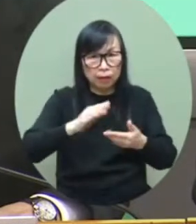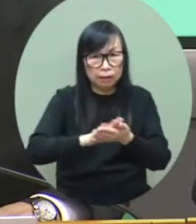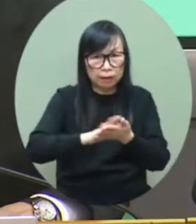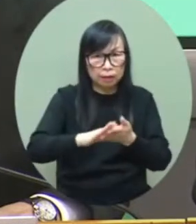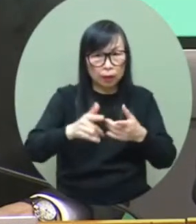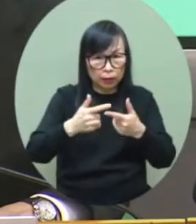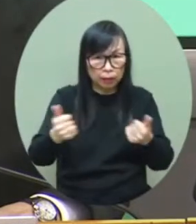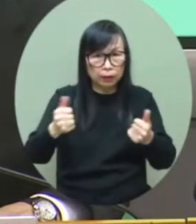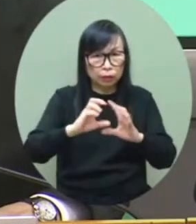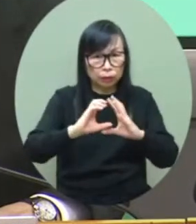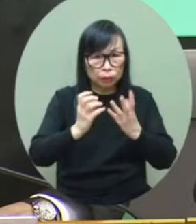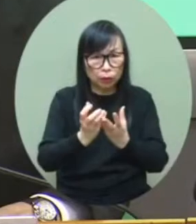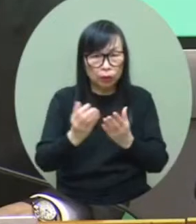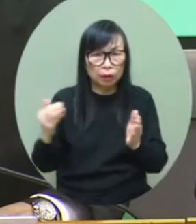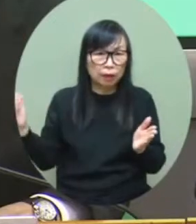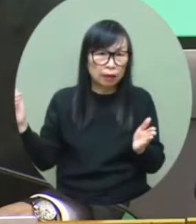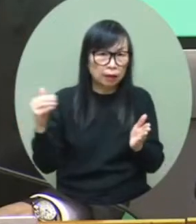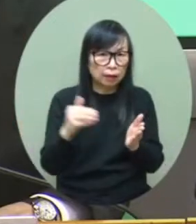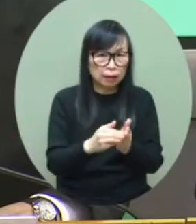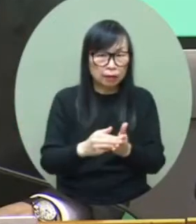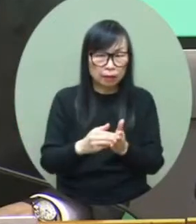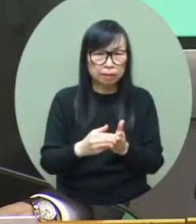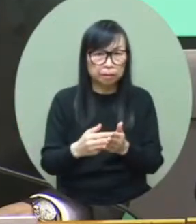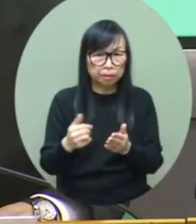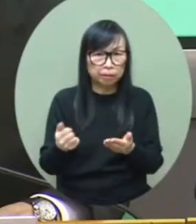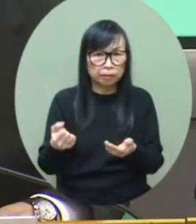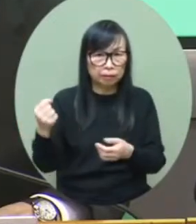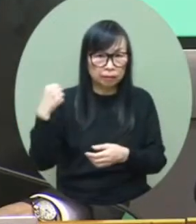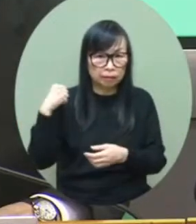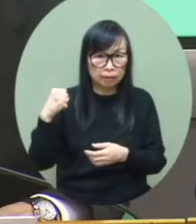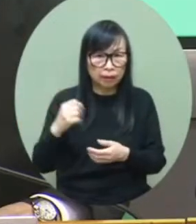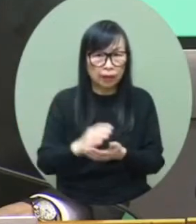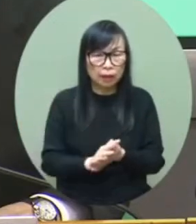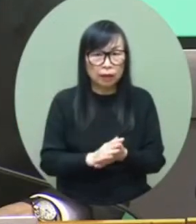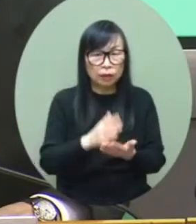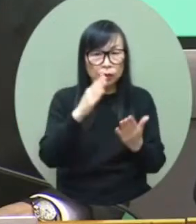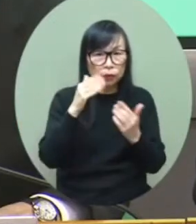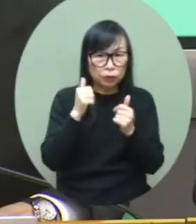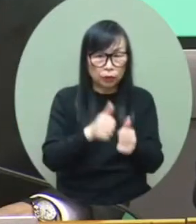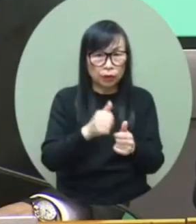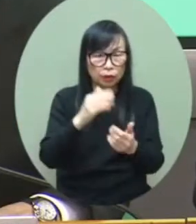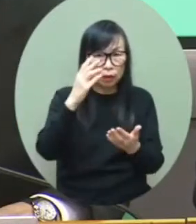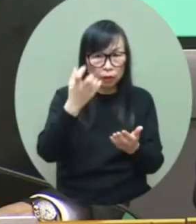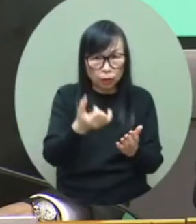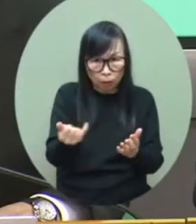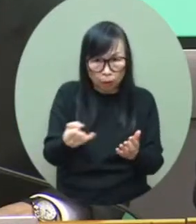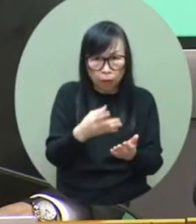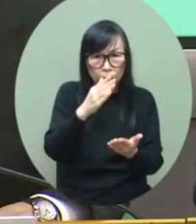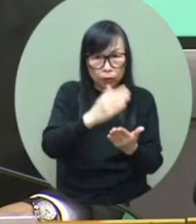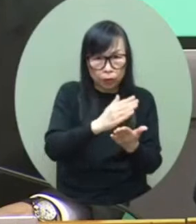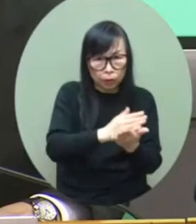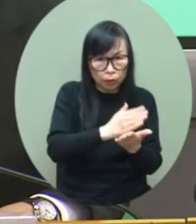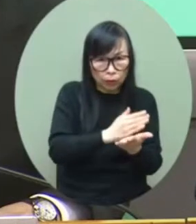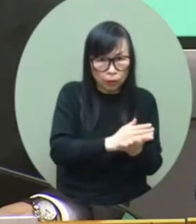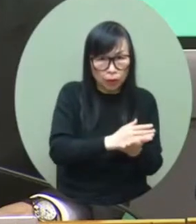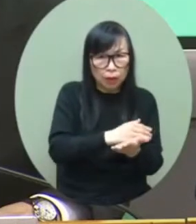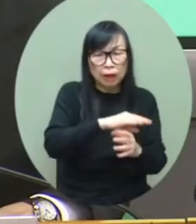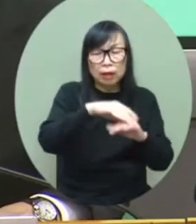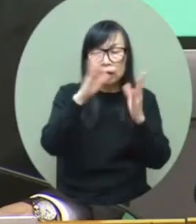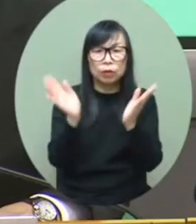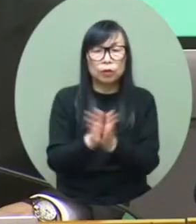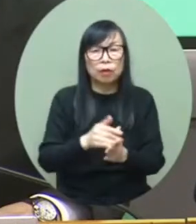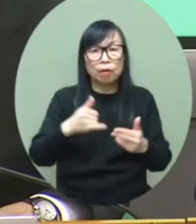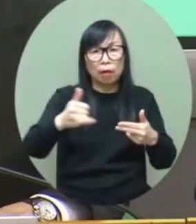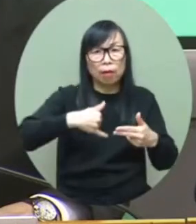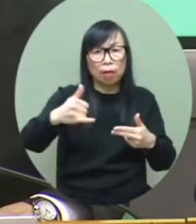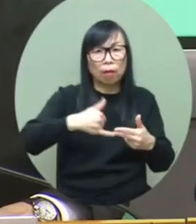so the coordination group on resumption of normal travel was set up, and we worked ceaselessly